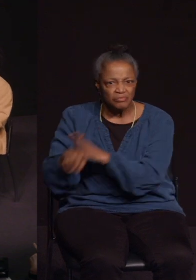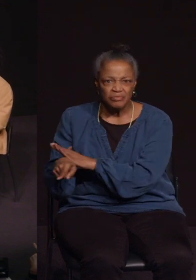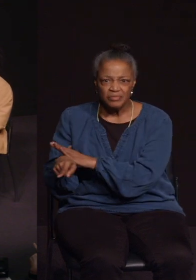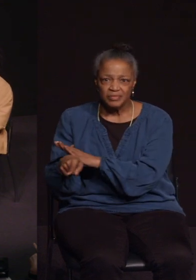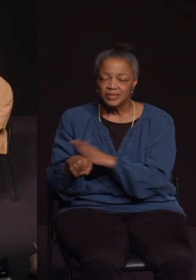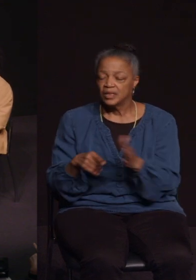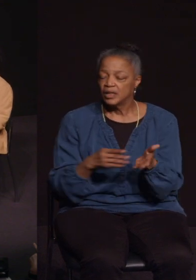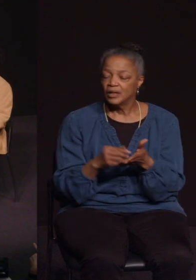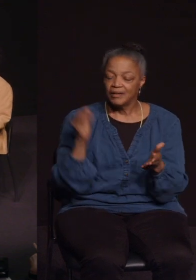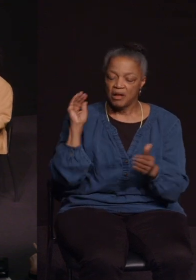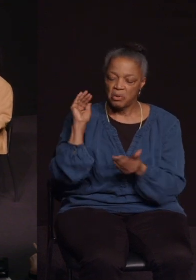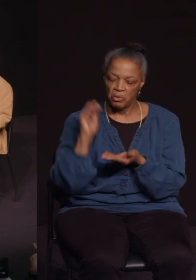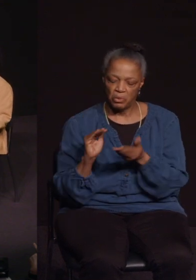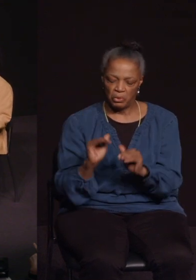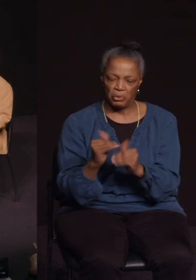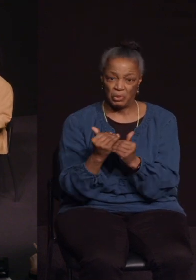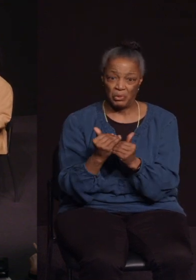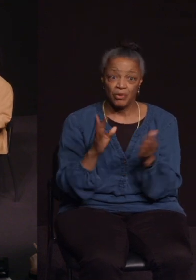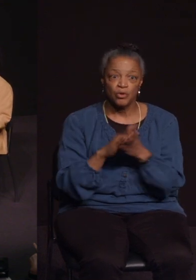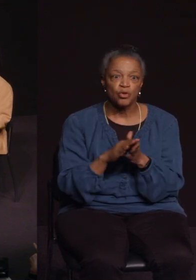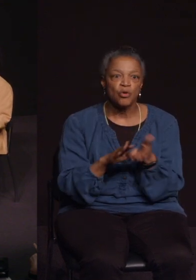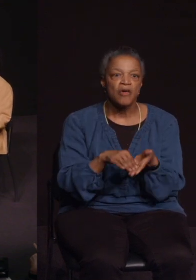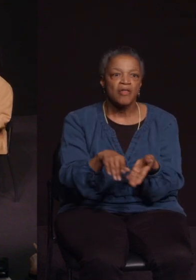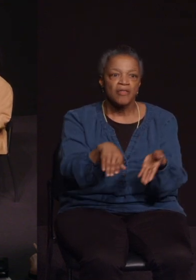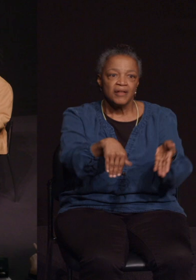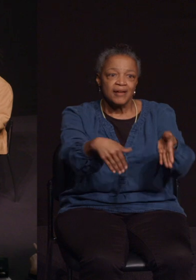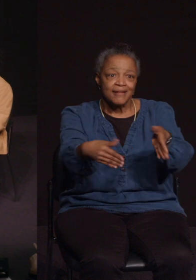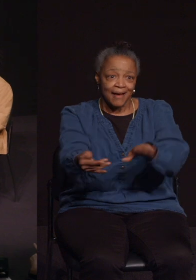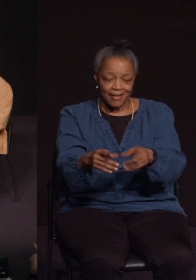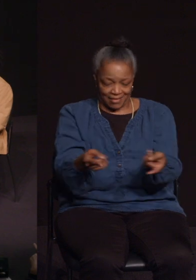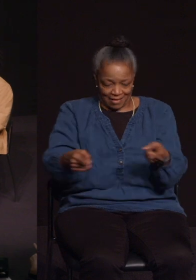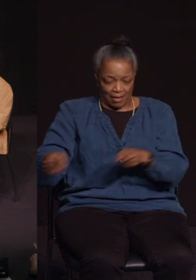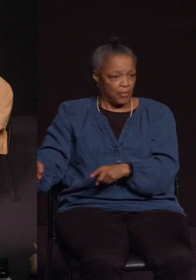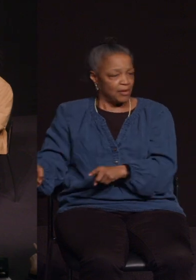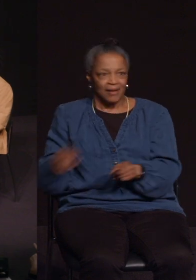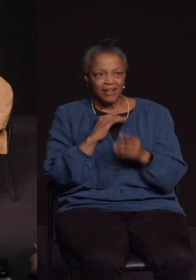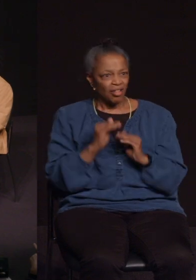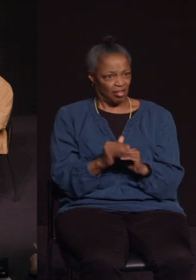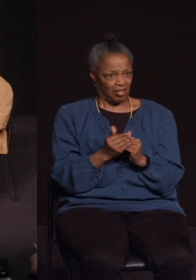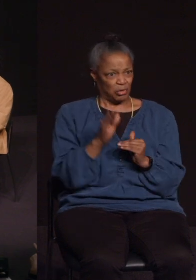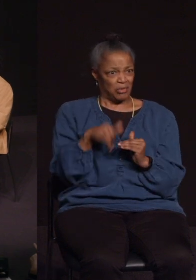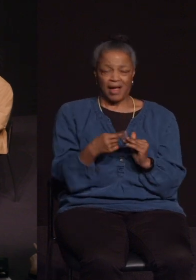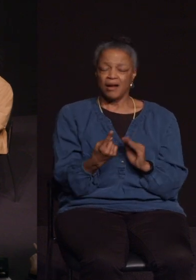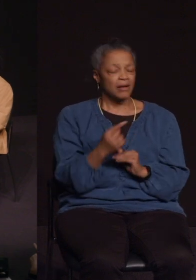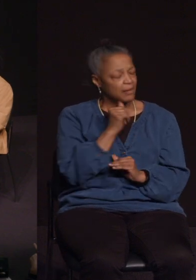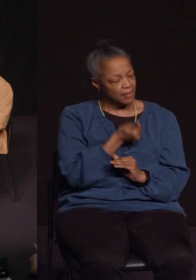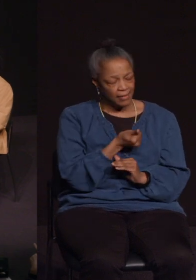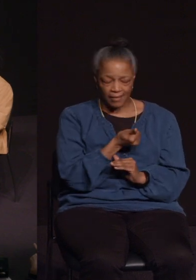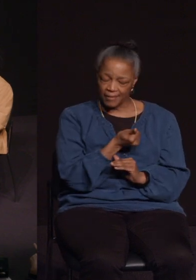to the fatal encounter that made them famous, right?